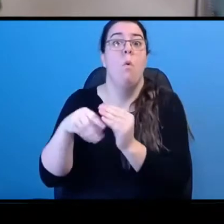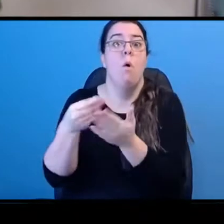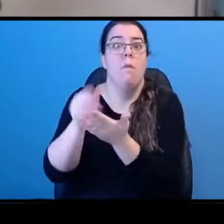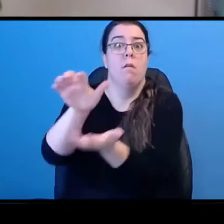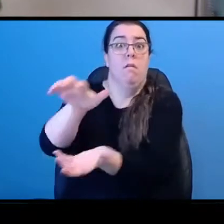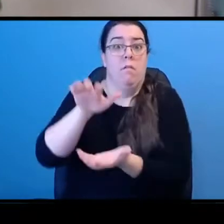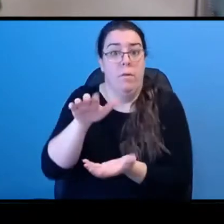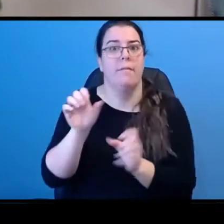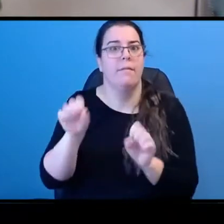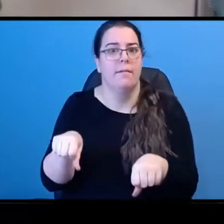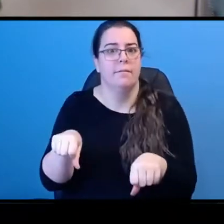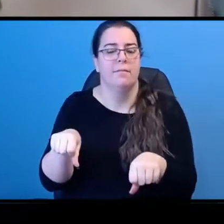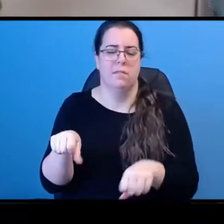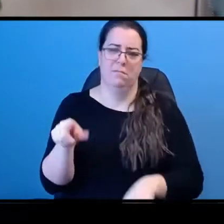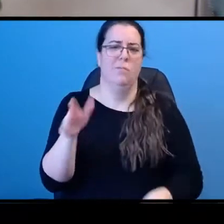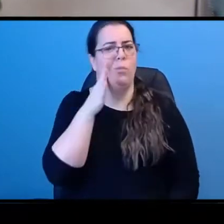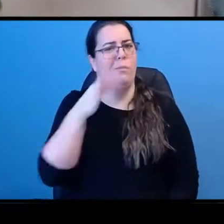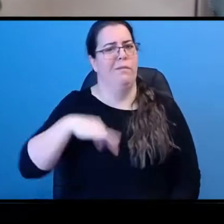too.